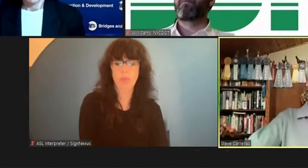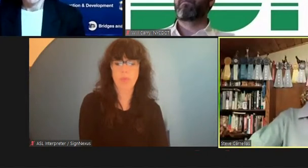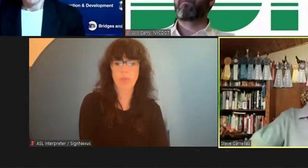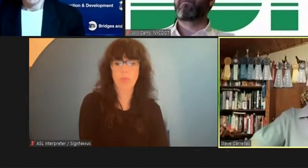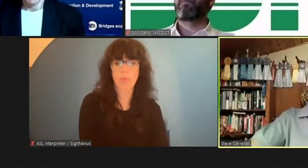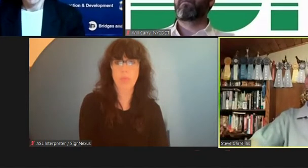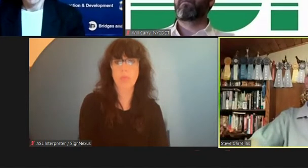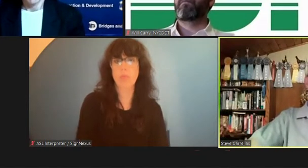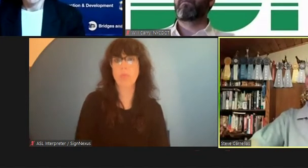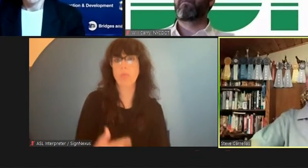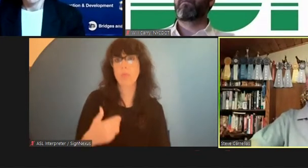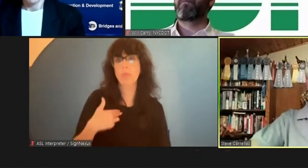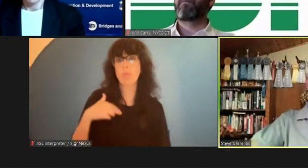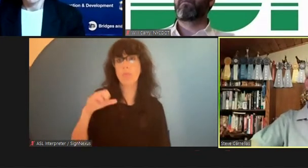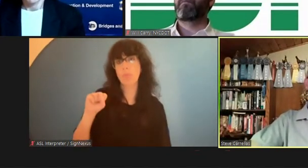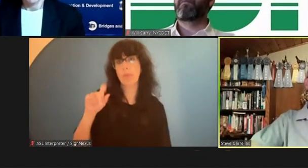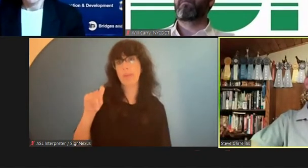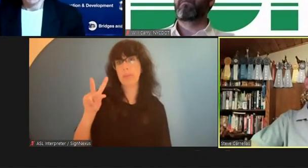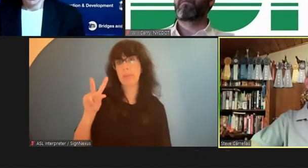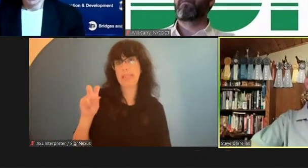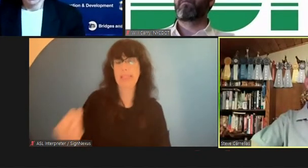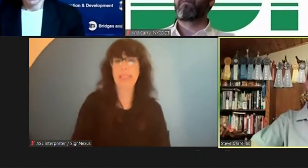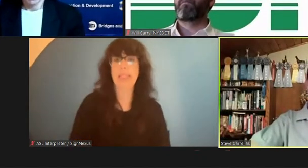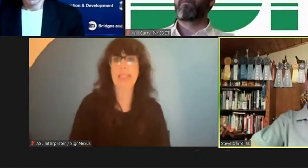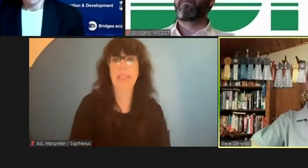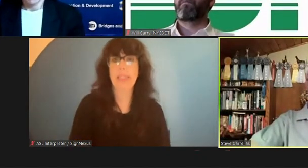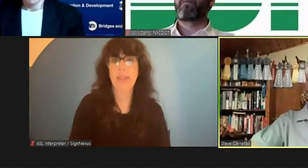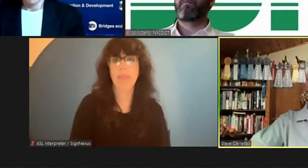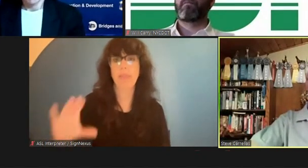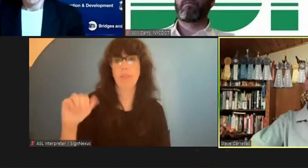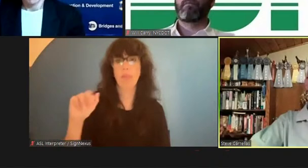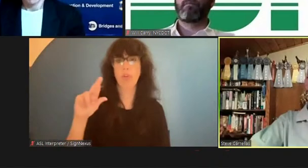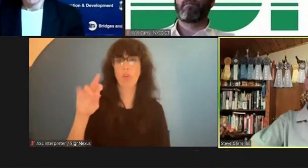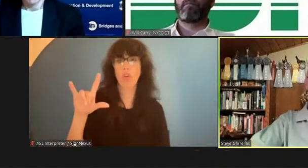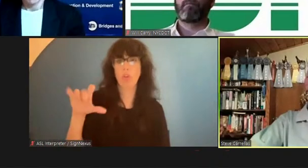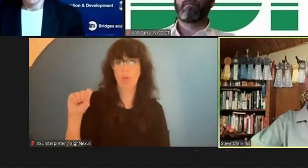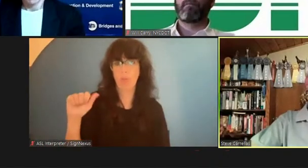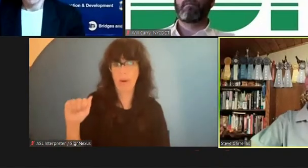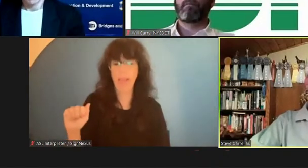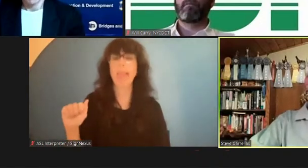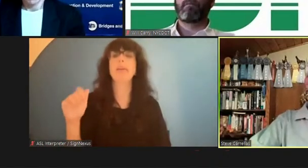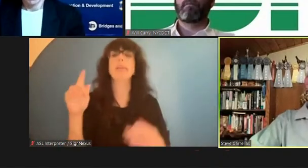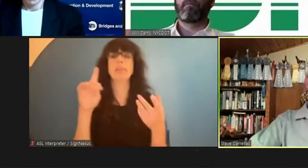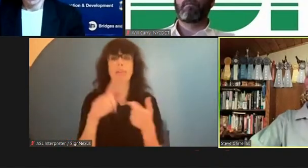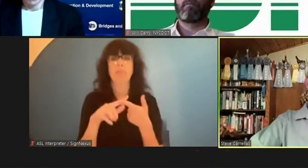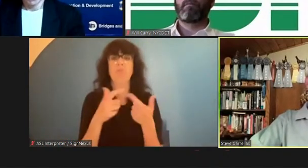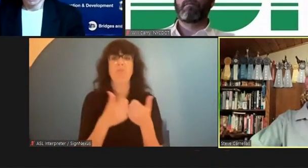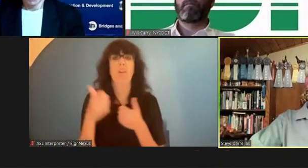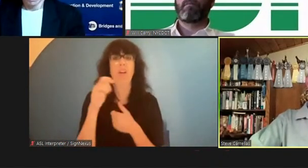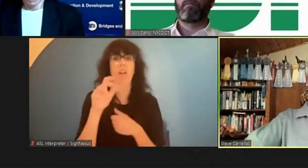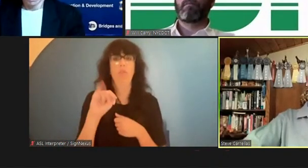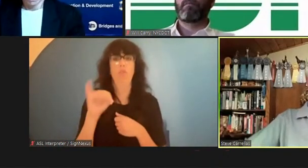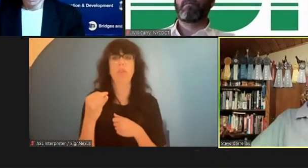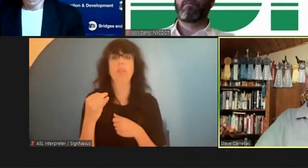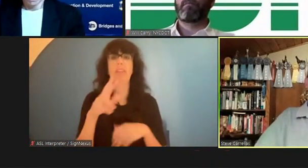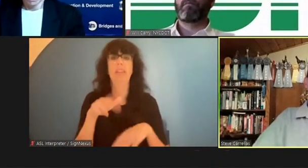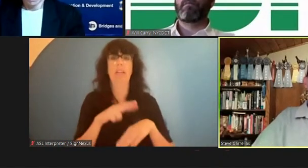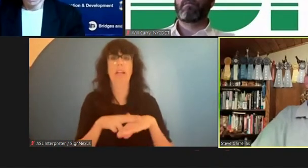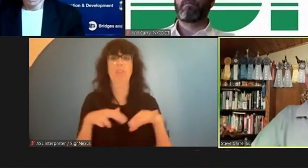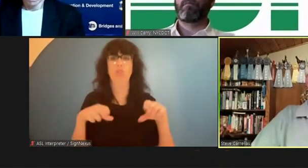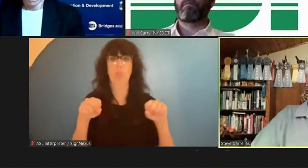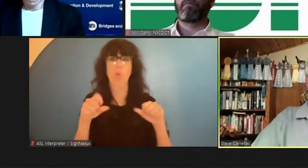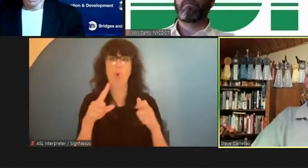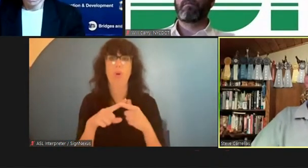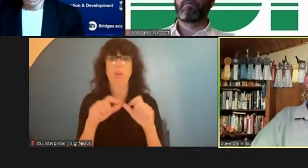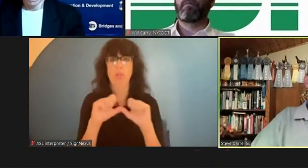i'm steve carellis the head of the new jersey chapter of the national motorist association uh many others will comment on the new